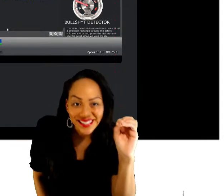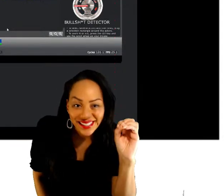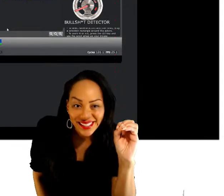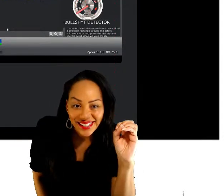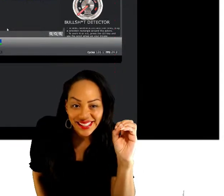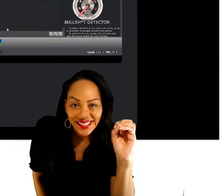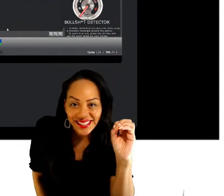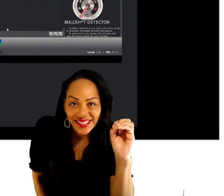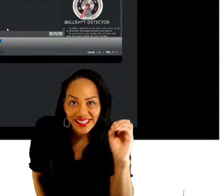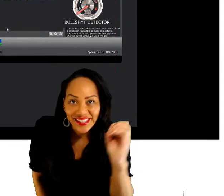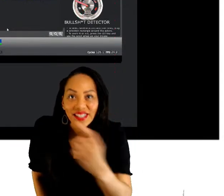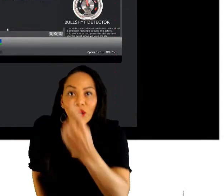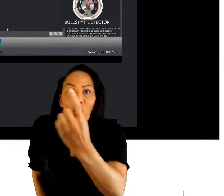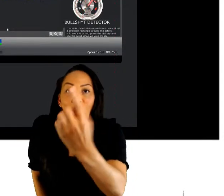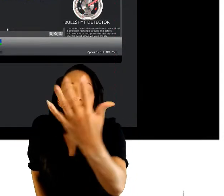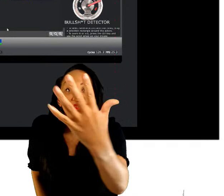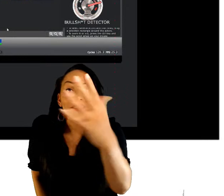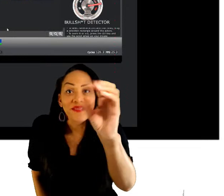150,